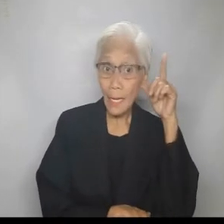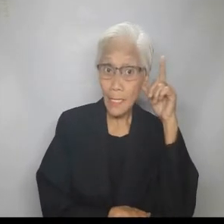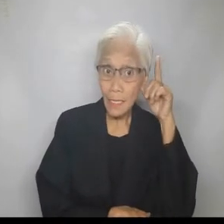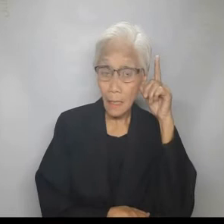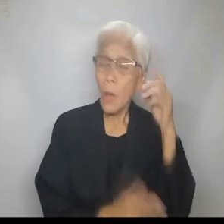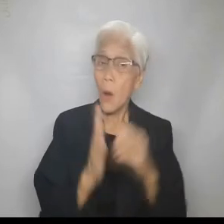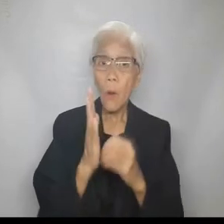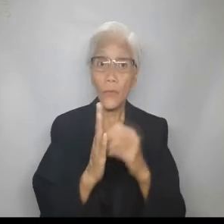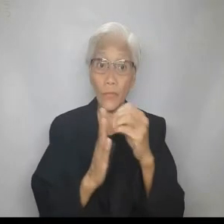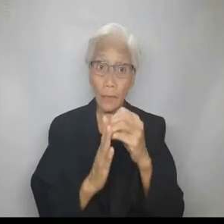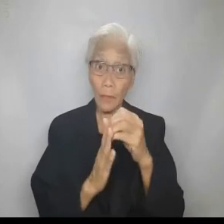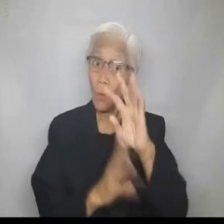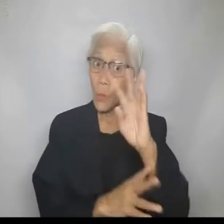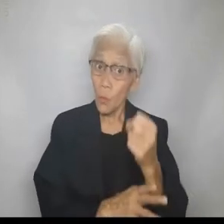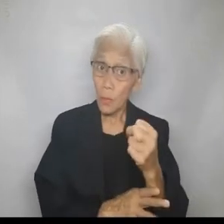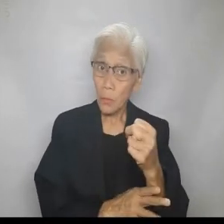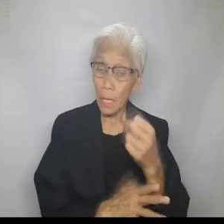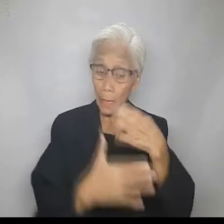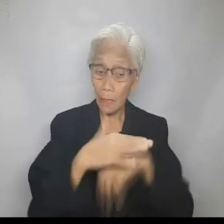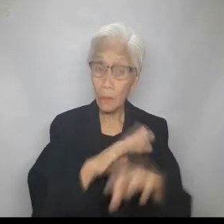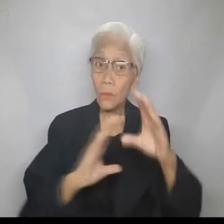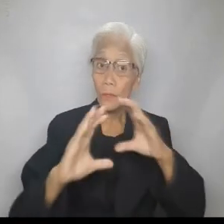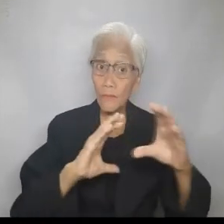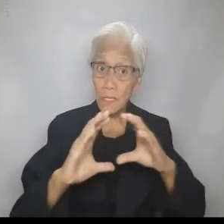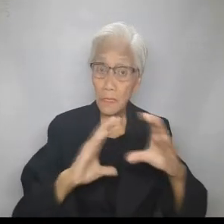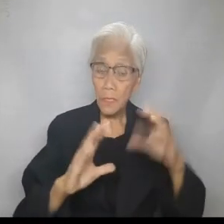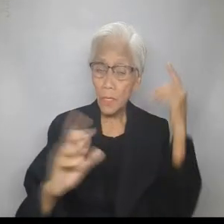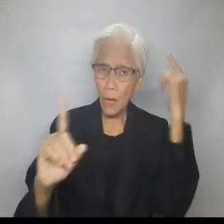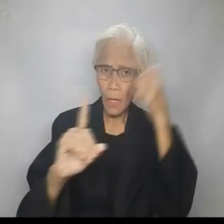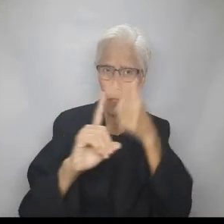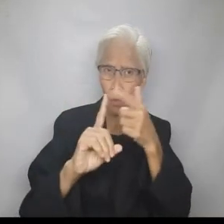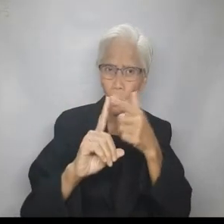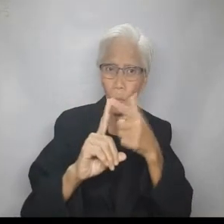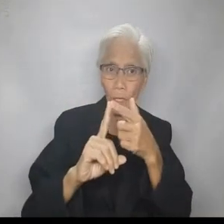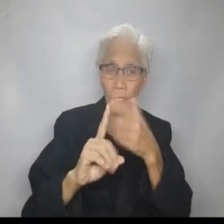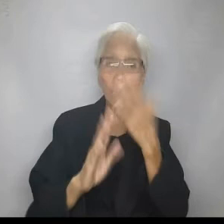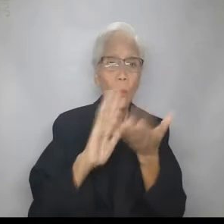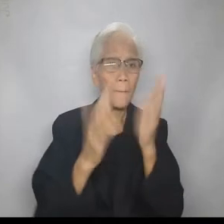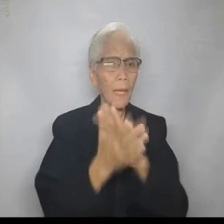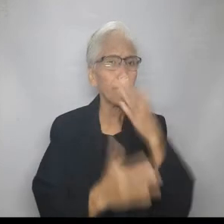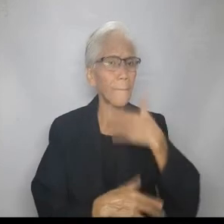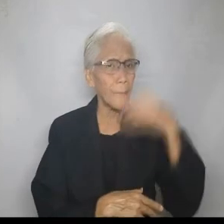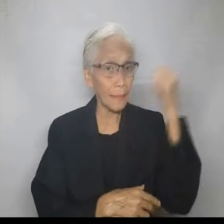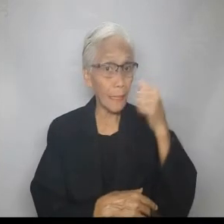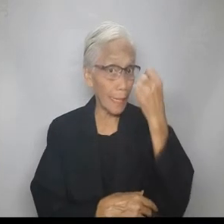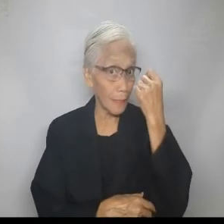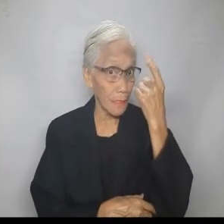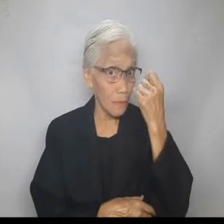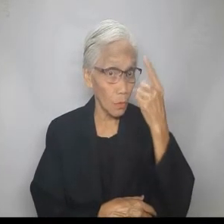to listen. Often, when we enter into conversation, our goal is to be